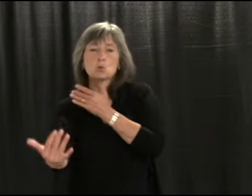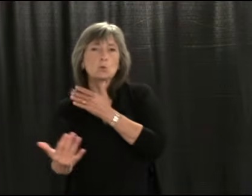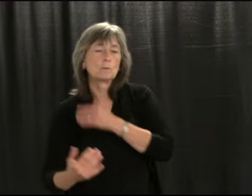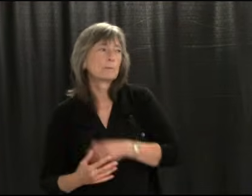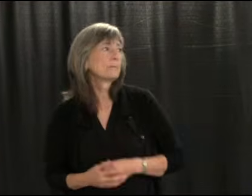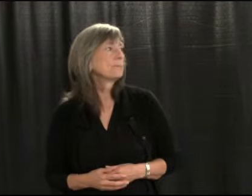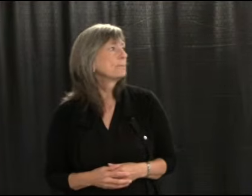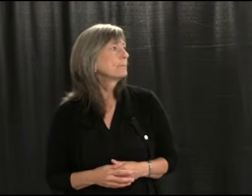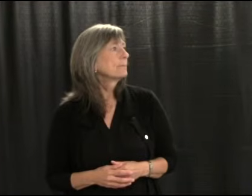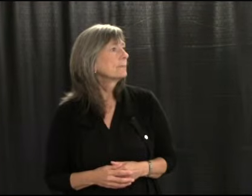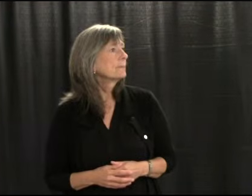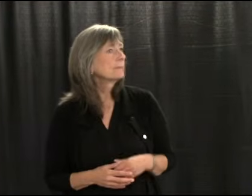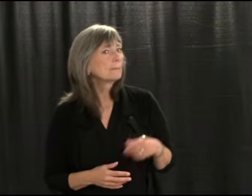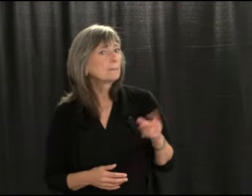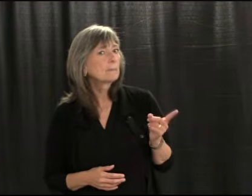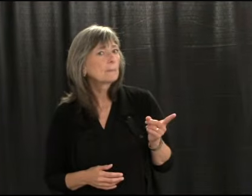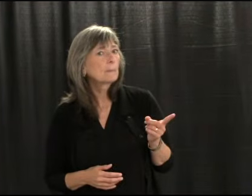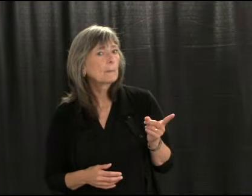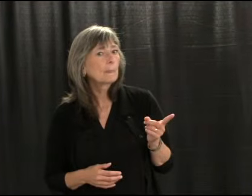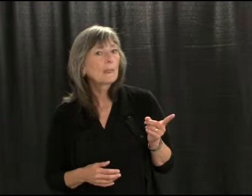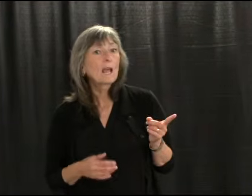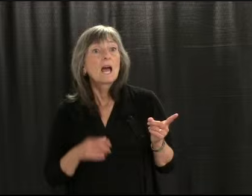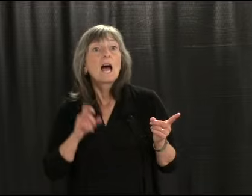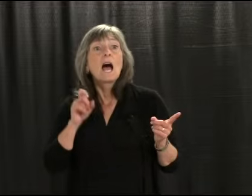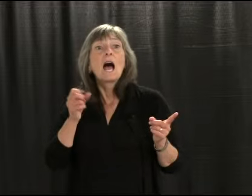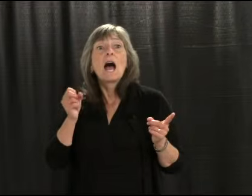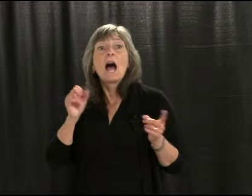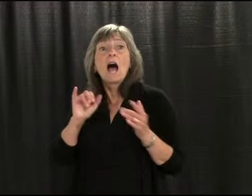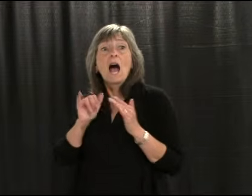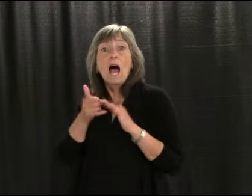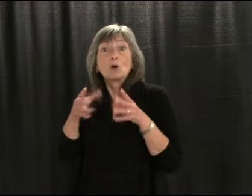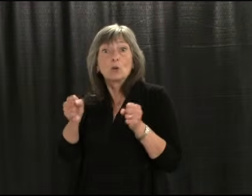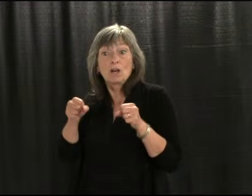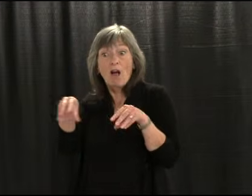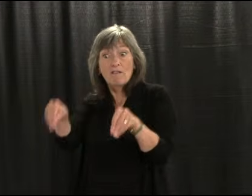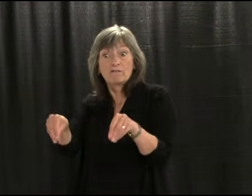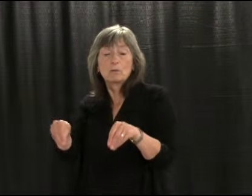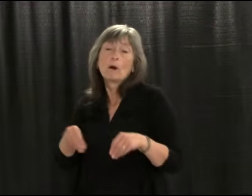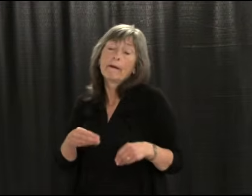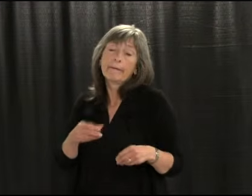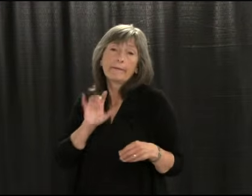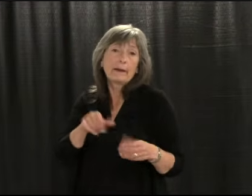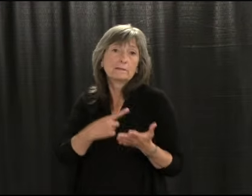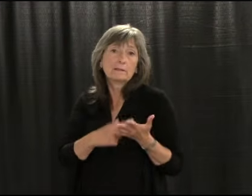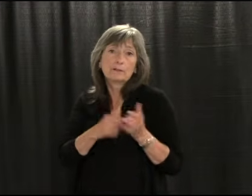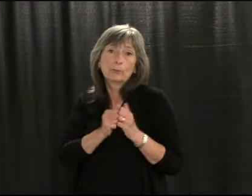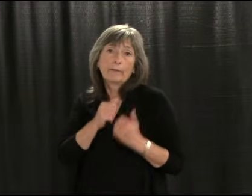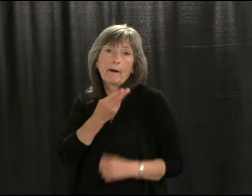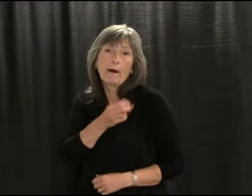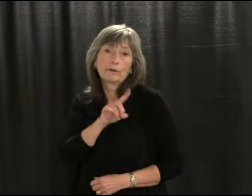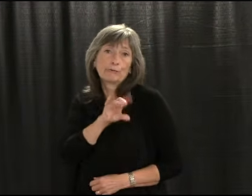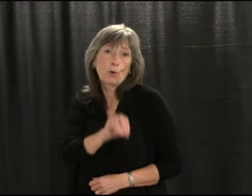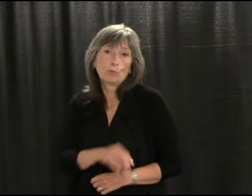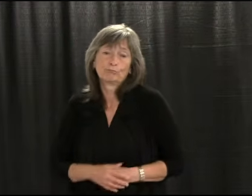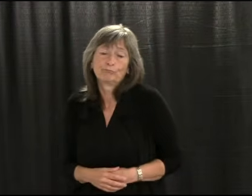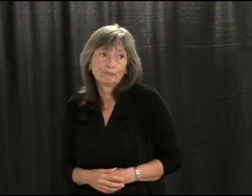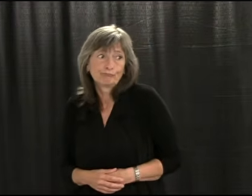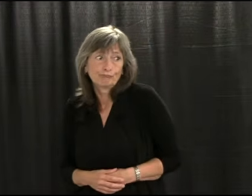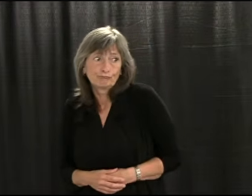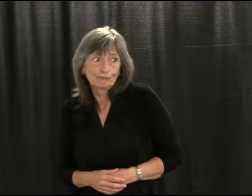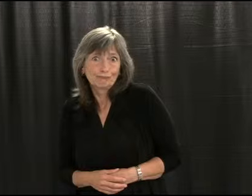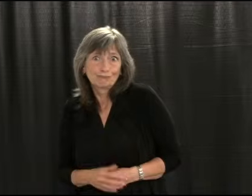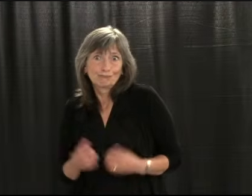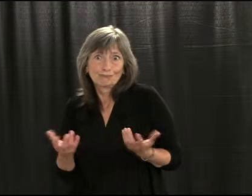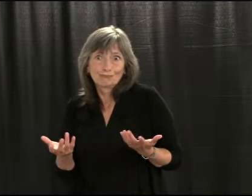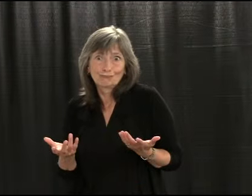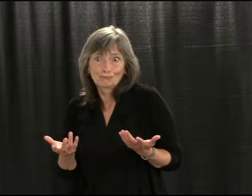actually get turned off? We'll have to ask NL Hydro. I mean, the decision can be made like that, of course. How long it takes for the power actually to be off